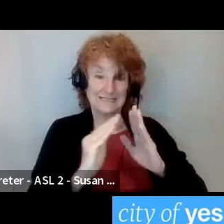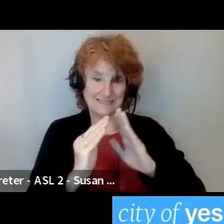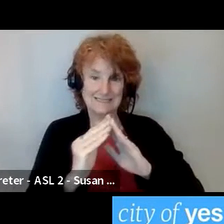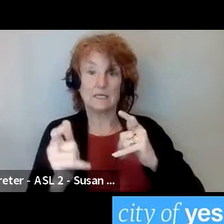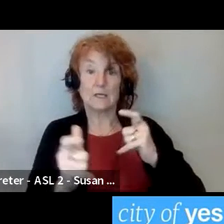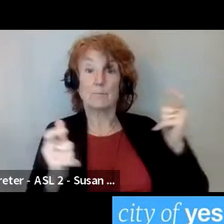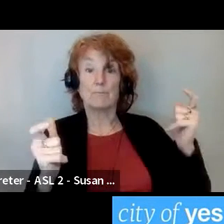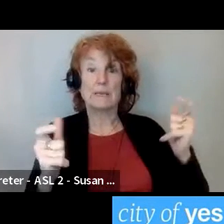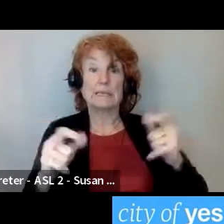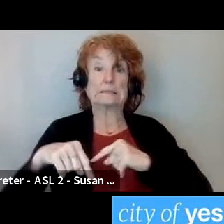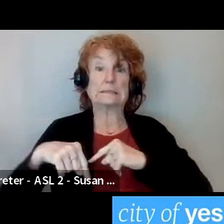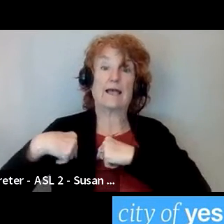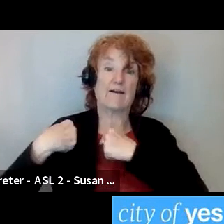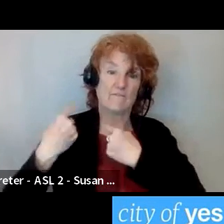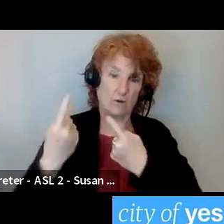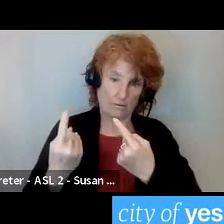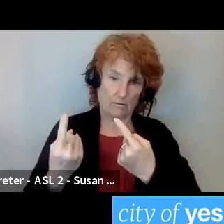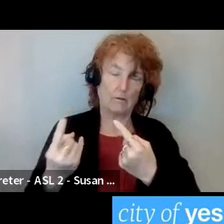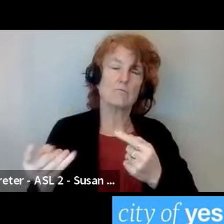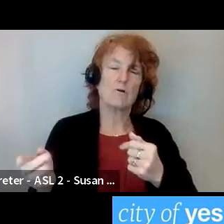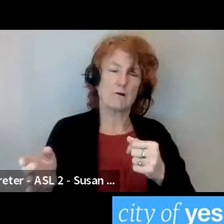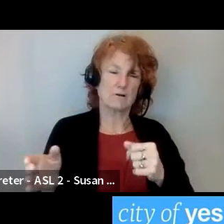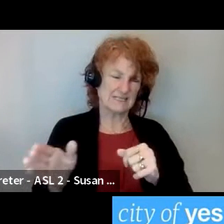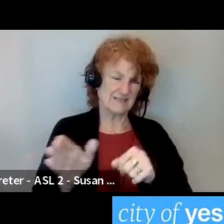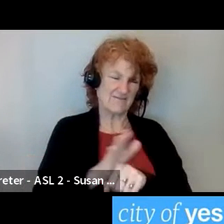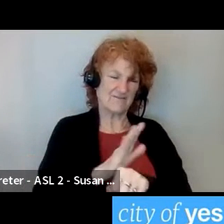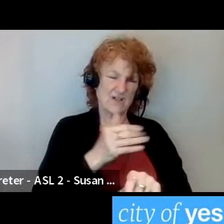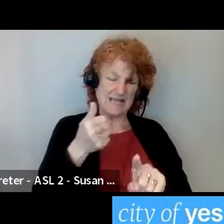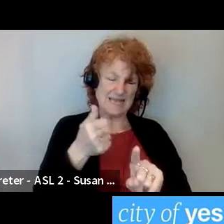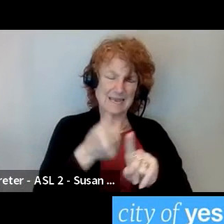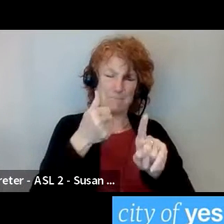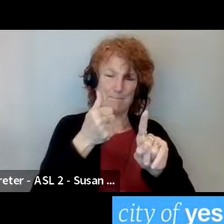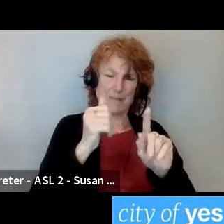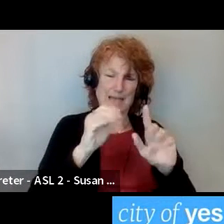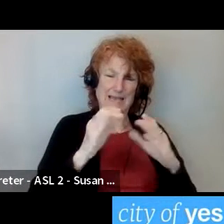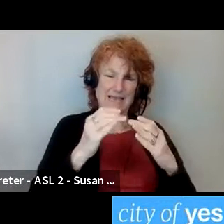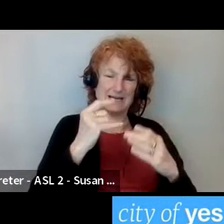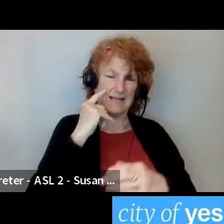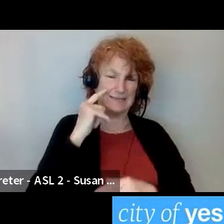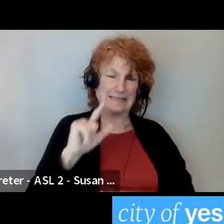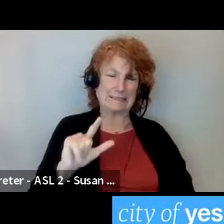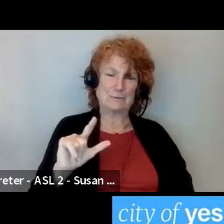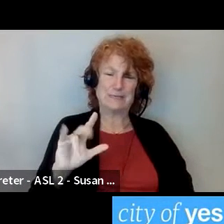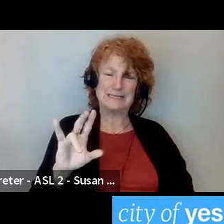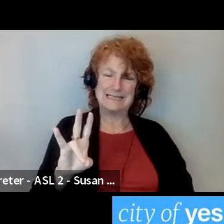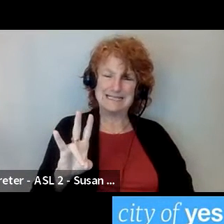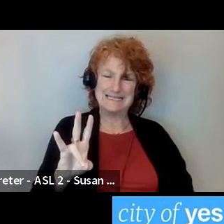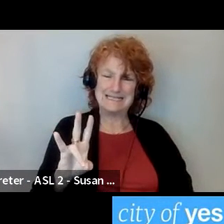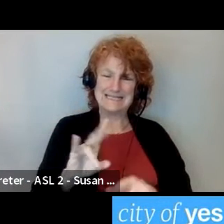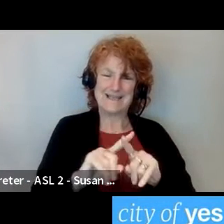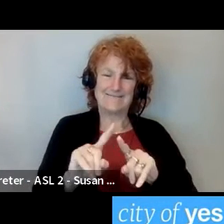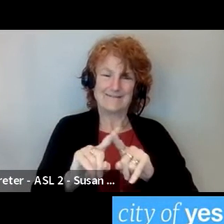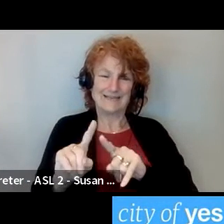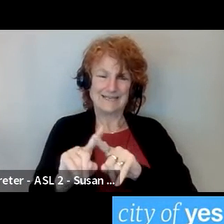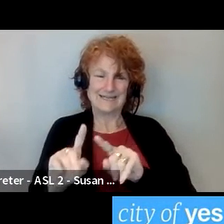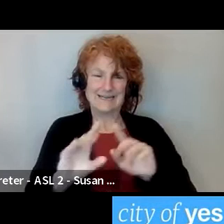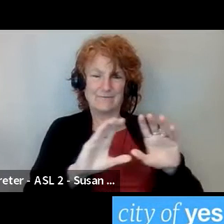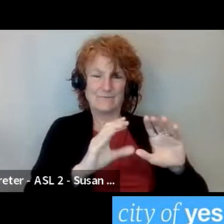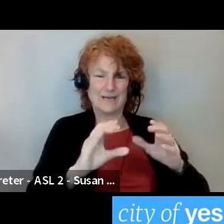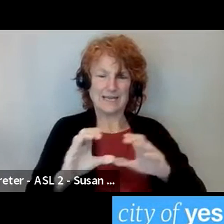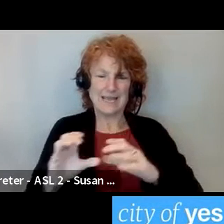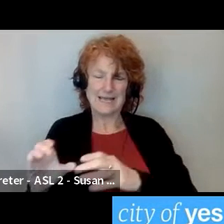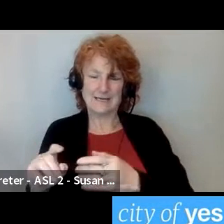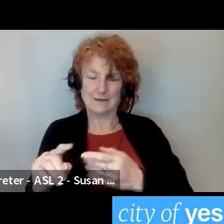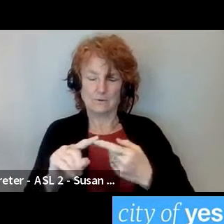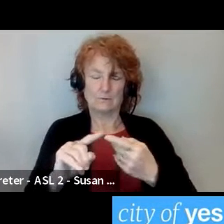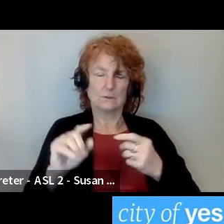across the full range of impact categories. I think there are like 27 different impact categories that involve everything from